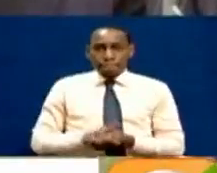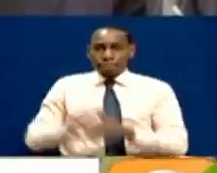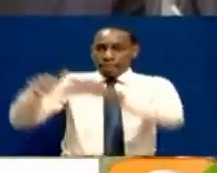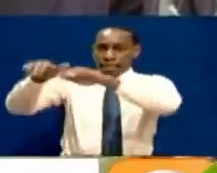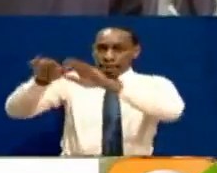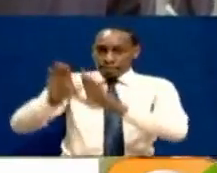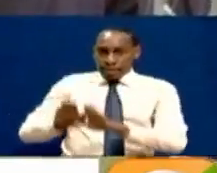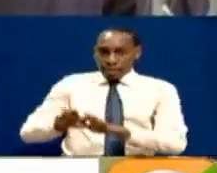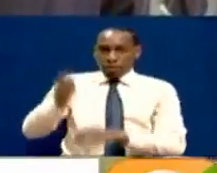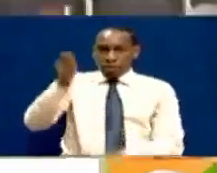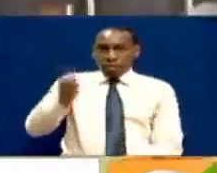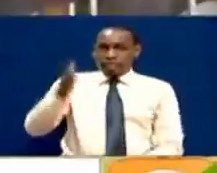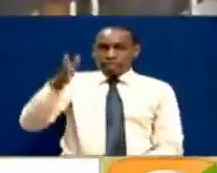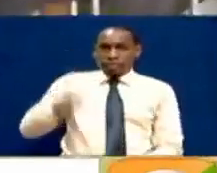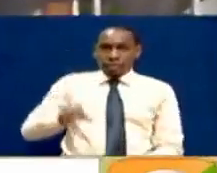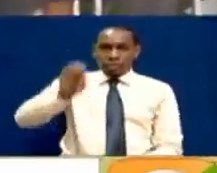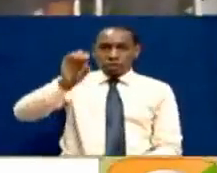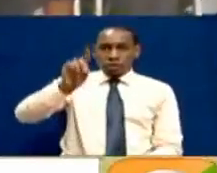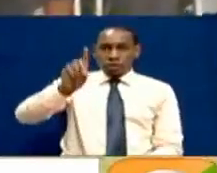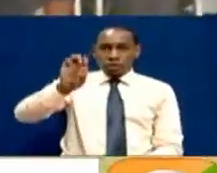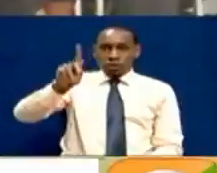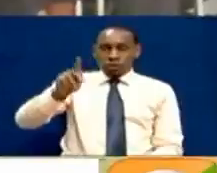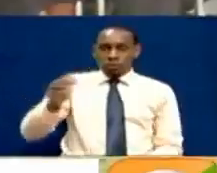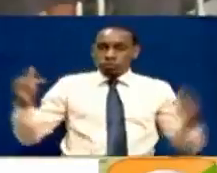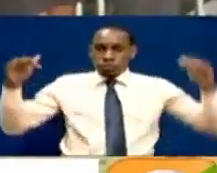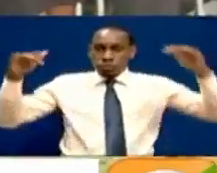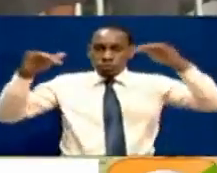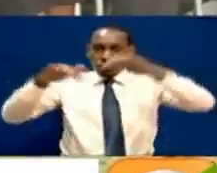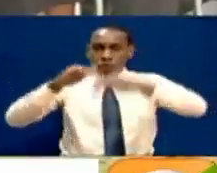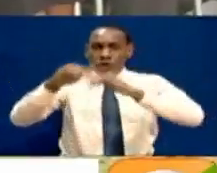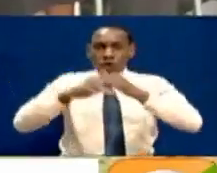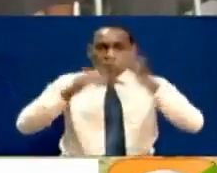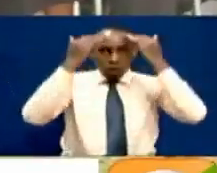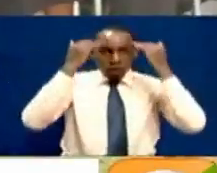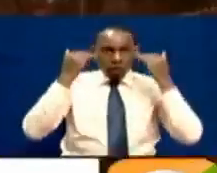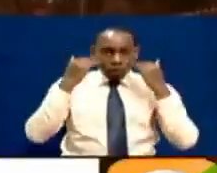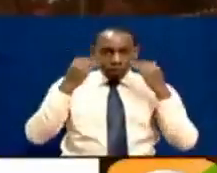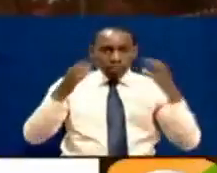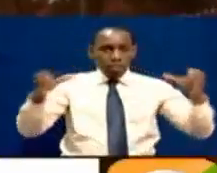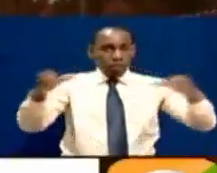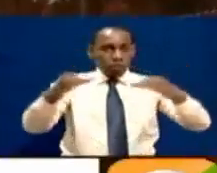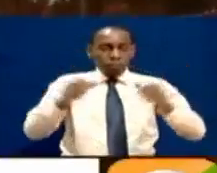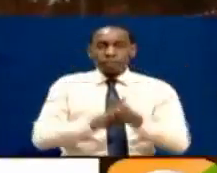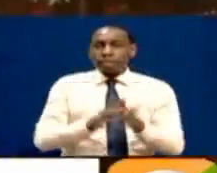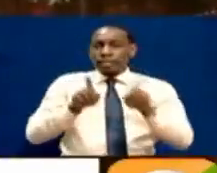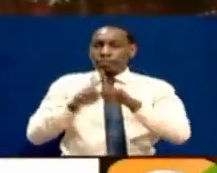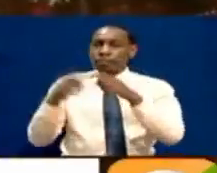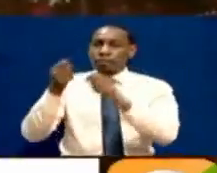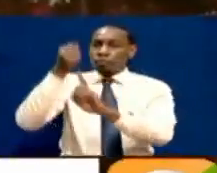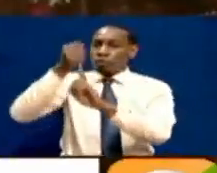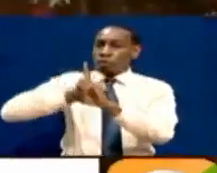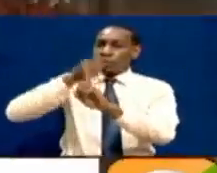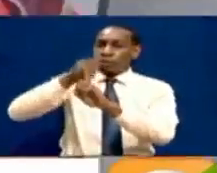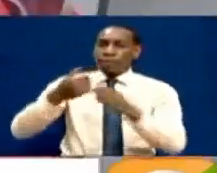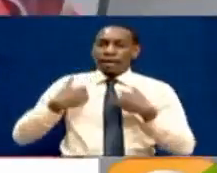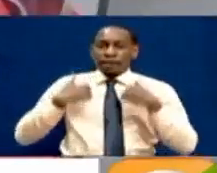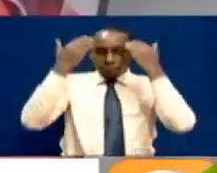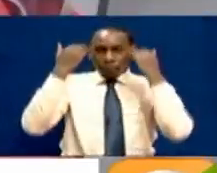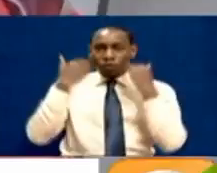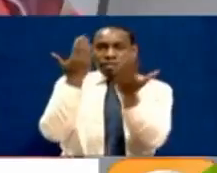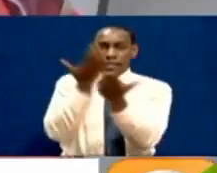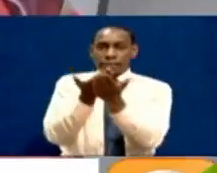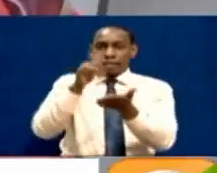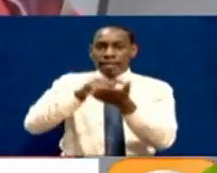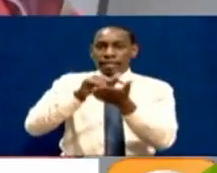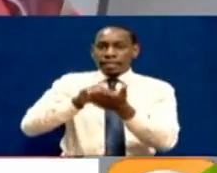Burial of the late Justice Otieno Odek brought together the entire judiciary fabric amid a struggle to have Court of Appeals in